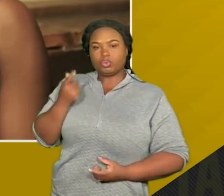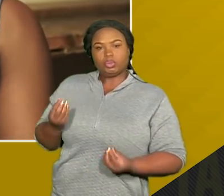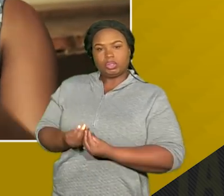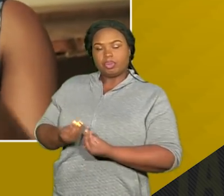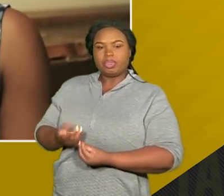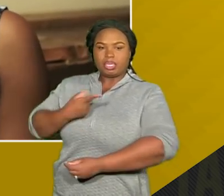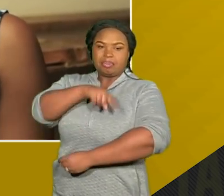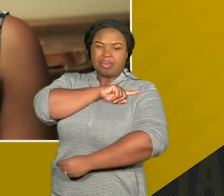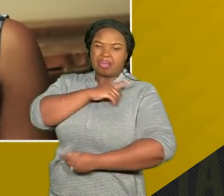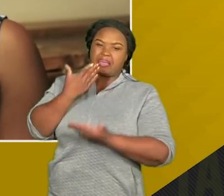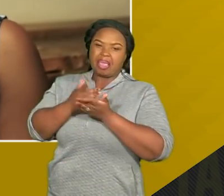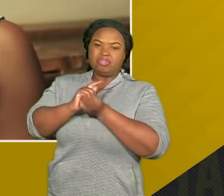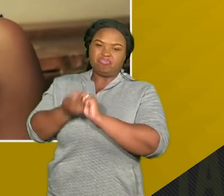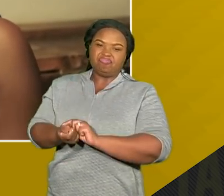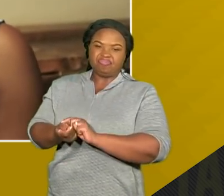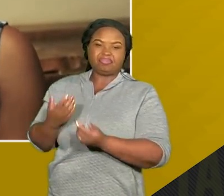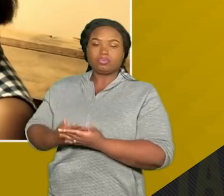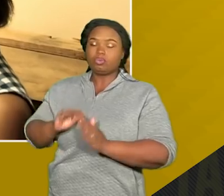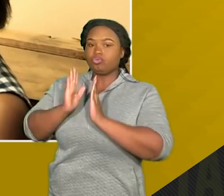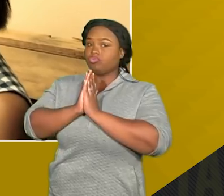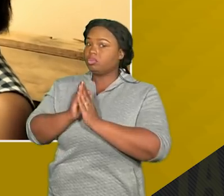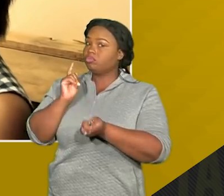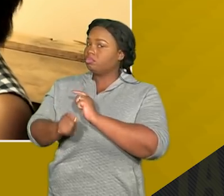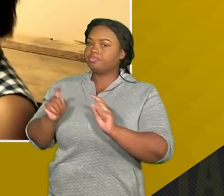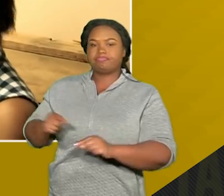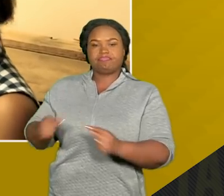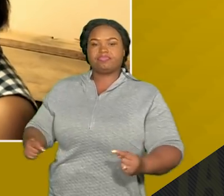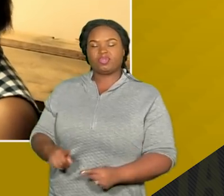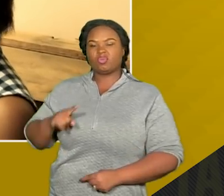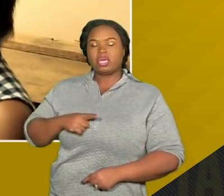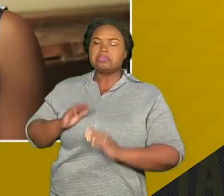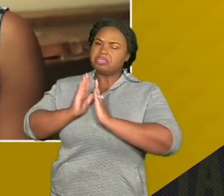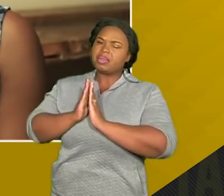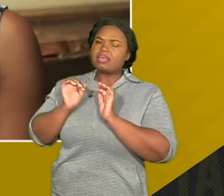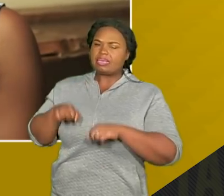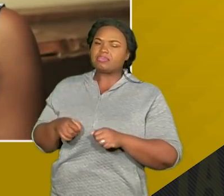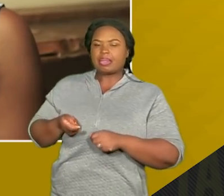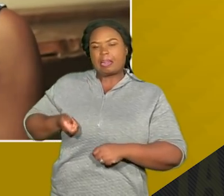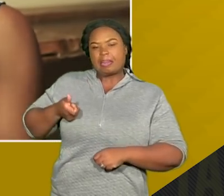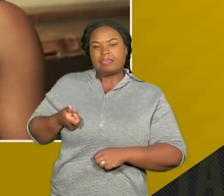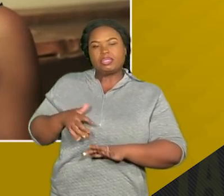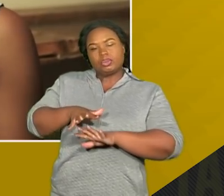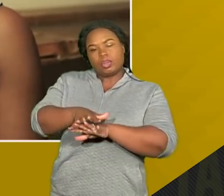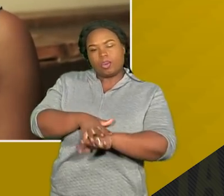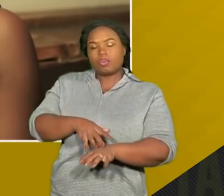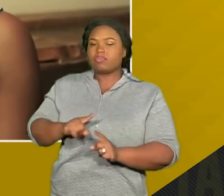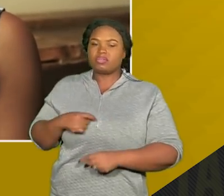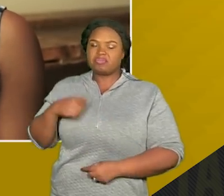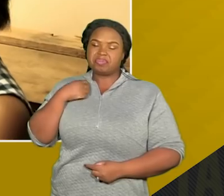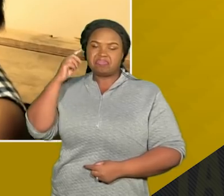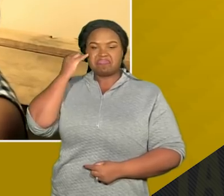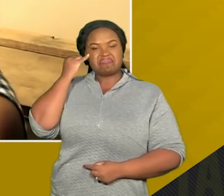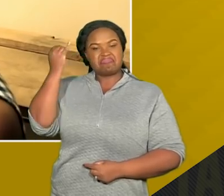na le matla ufetola ntweo. Dikere eke hobu tato ri difetole. But kacha pelo baka kona. But hanya ni fei la hula chela the way kibo